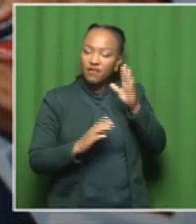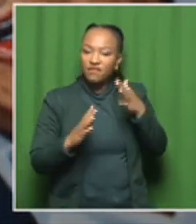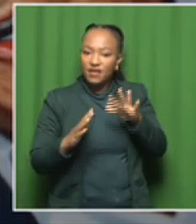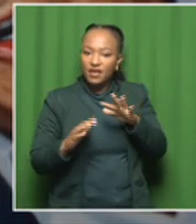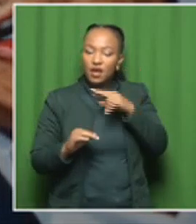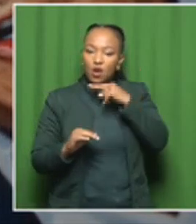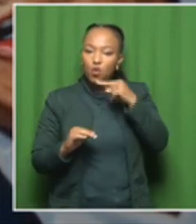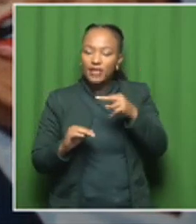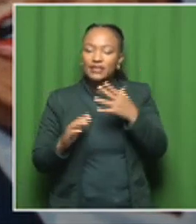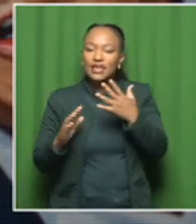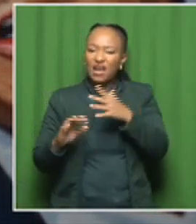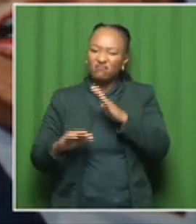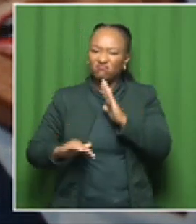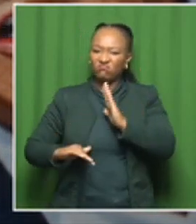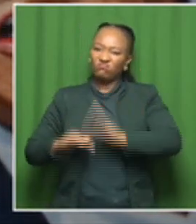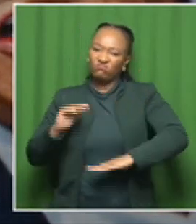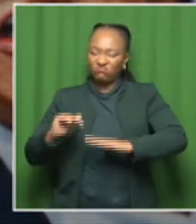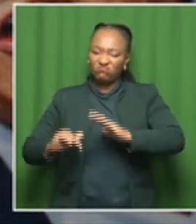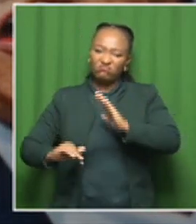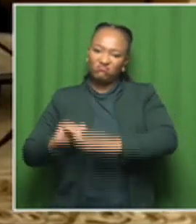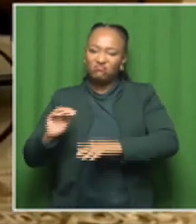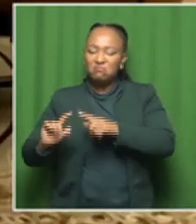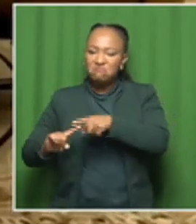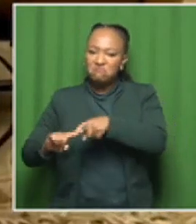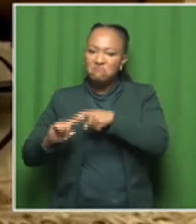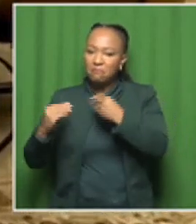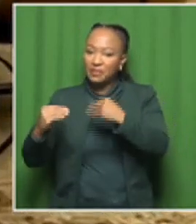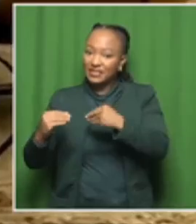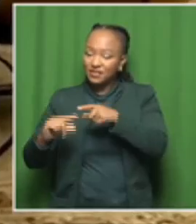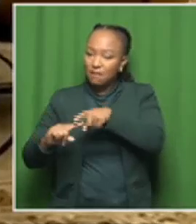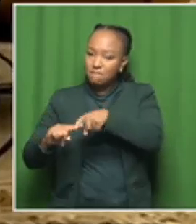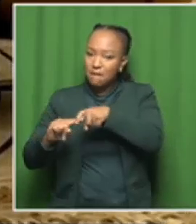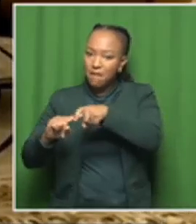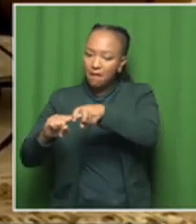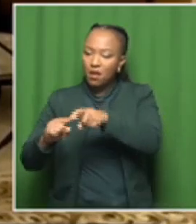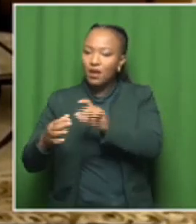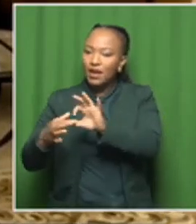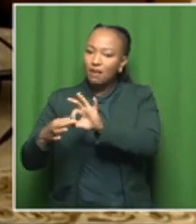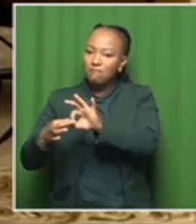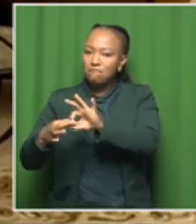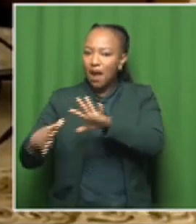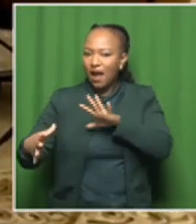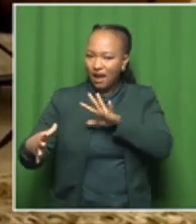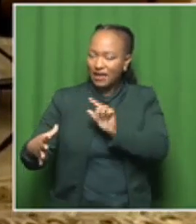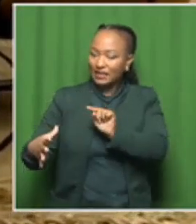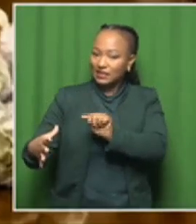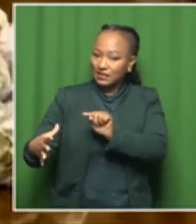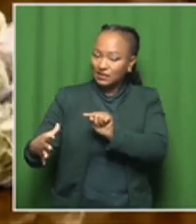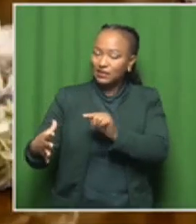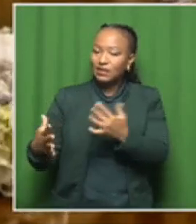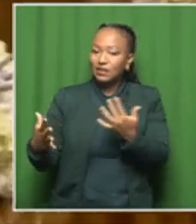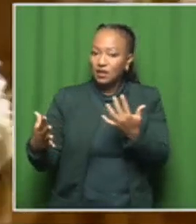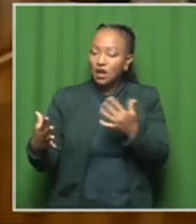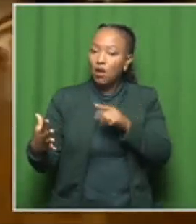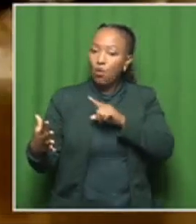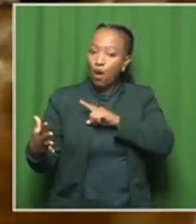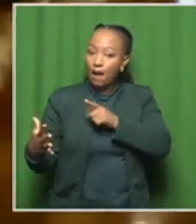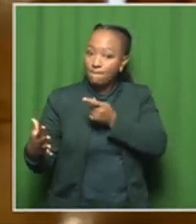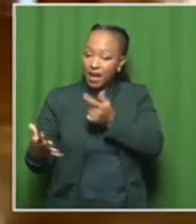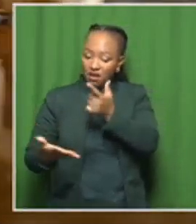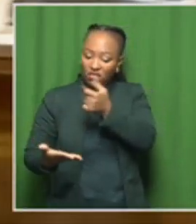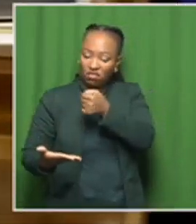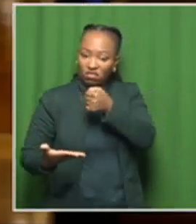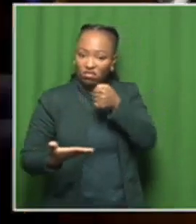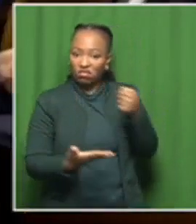by imposing sanctions and severing business and diplomatic relations, while at the same time giving billions of dollars to Ukraine